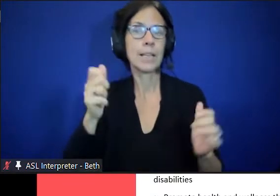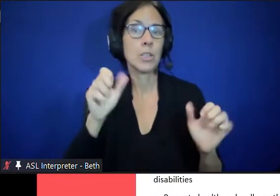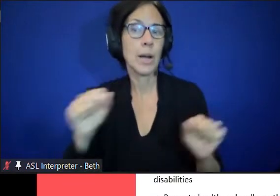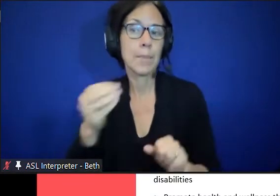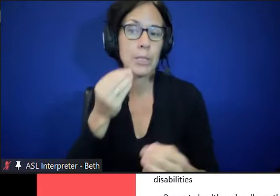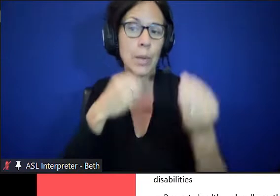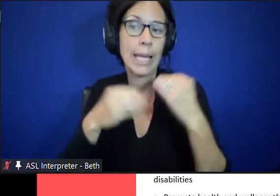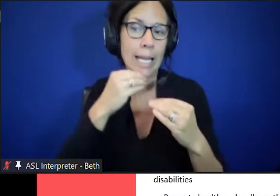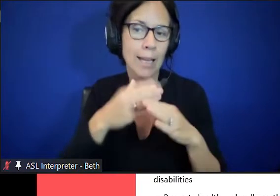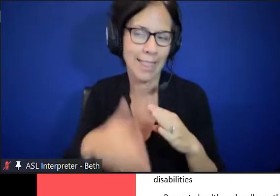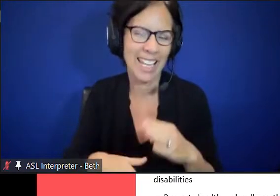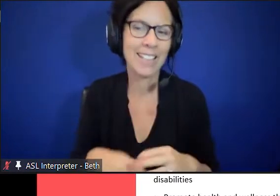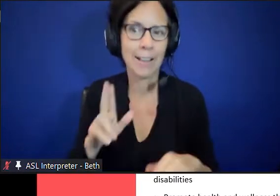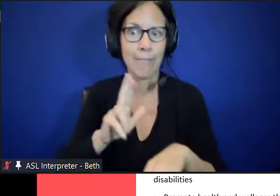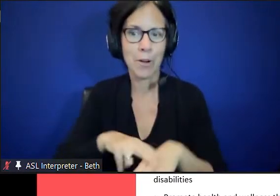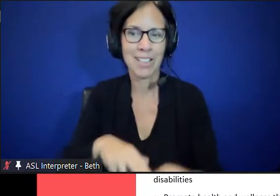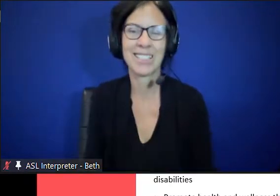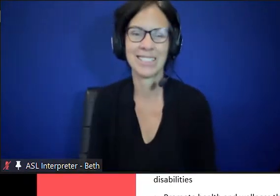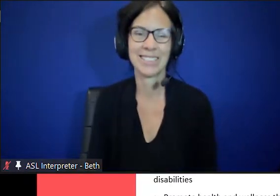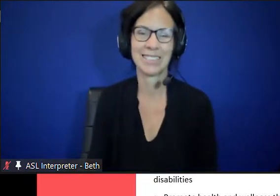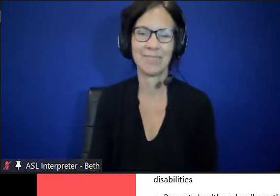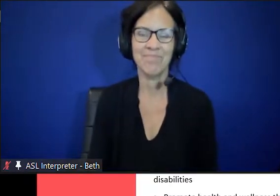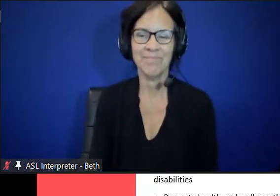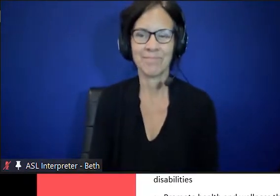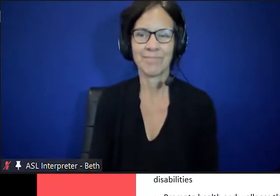the end, of course.